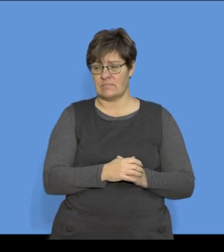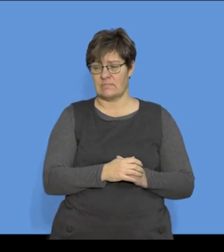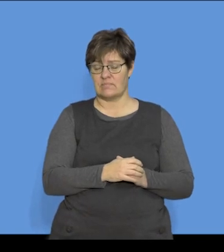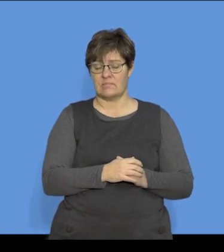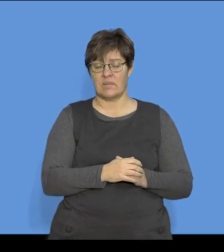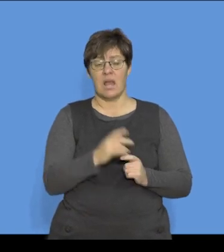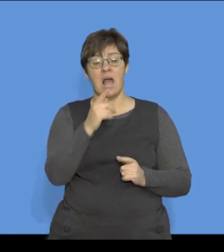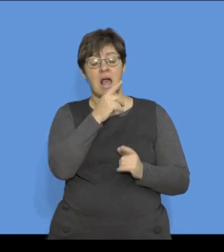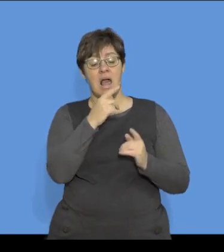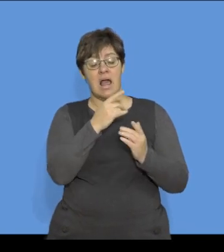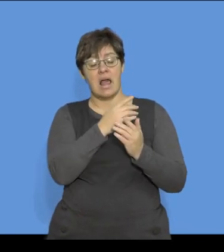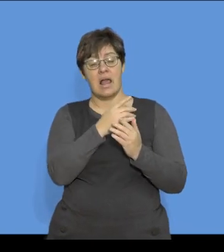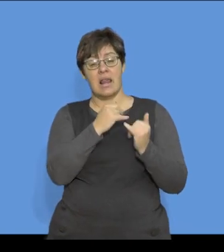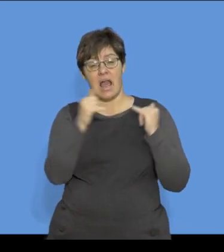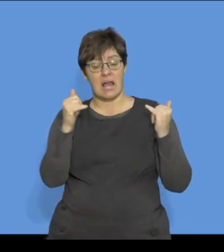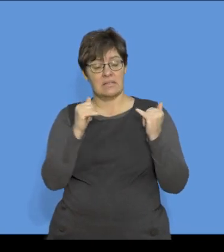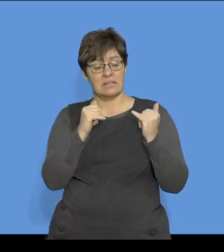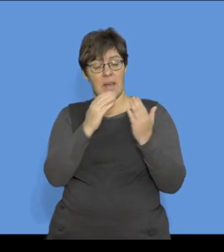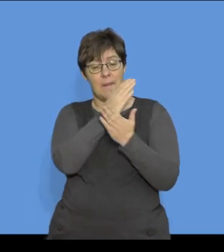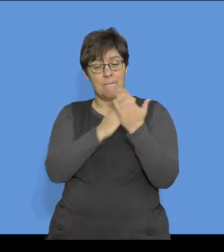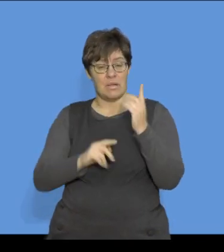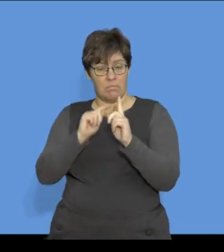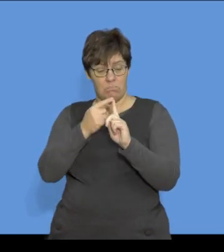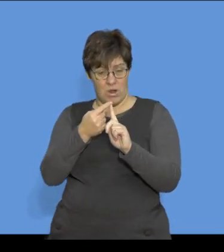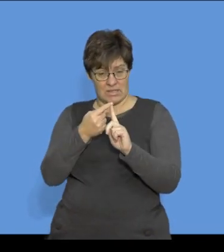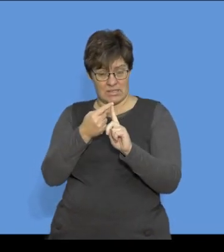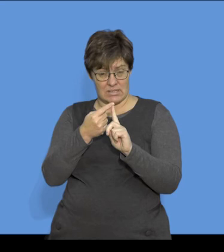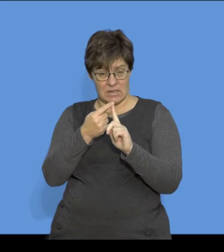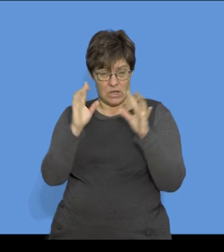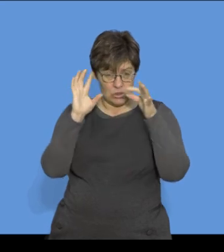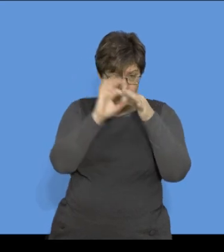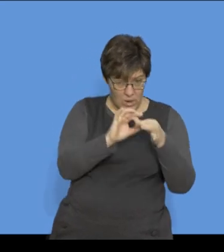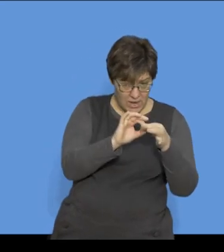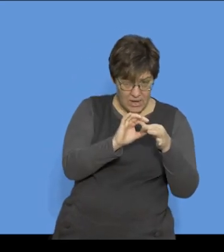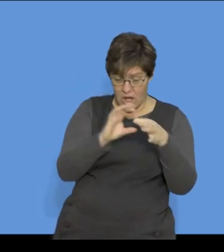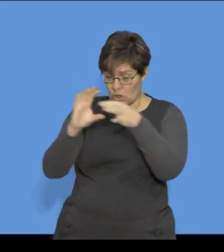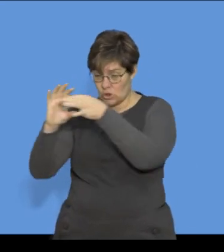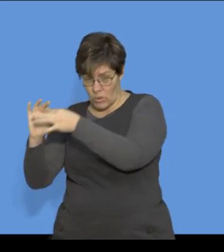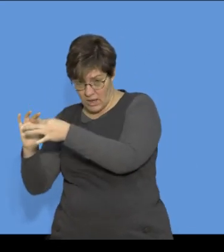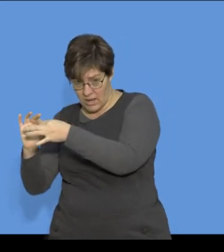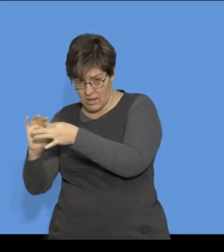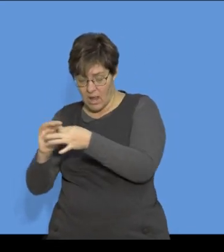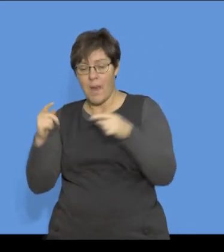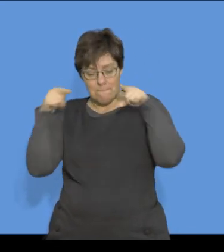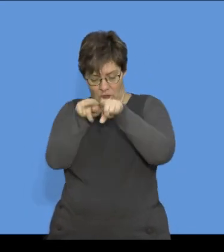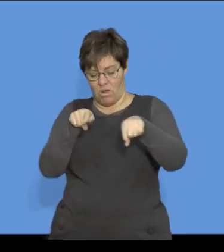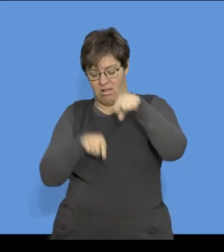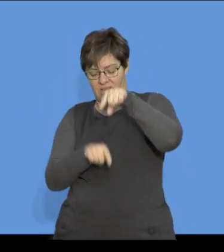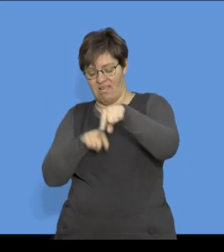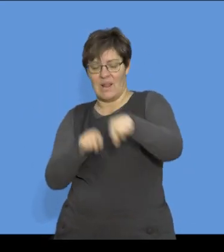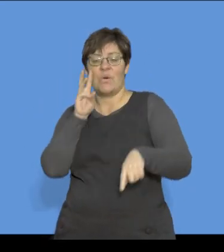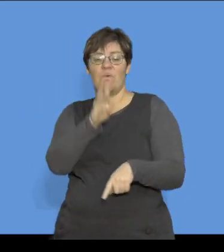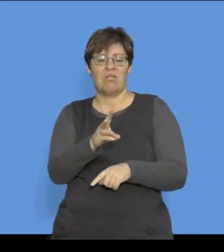midpoints will forever be parallel to the third side. This becomes true because, yes,